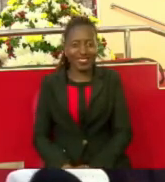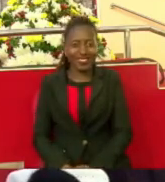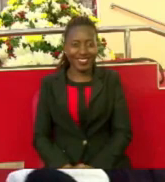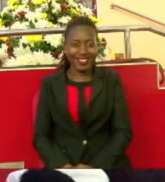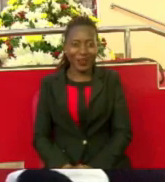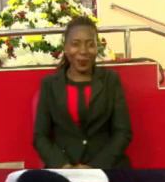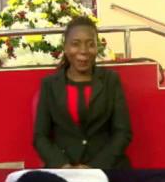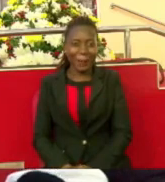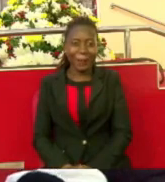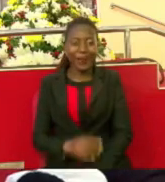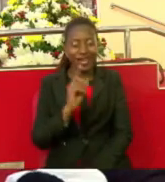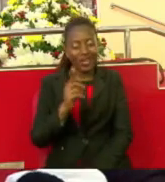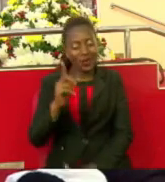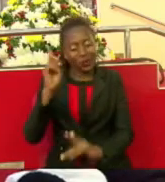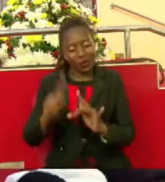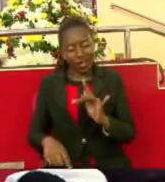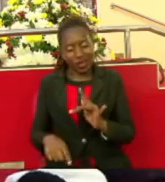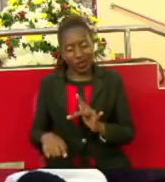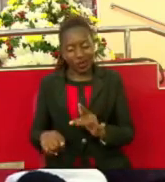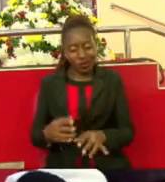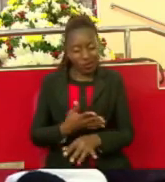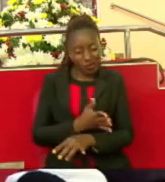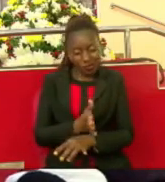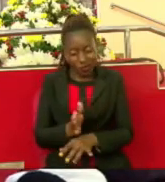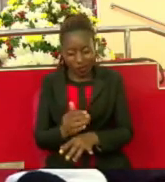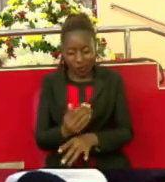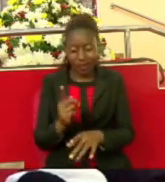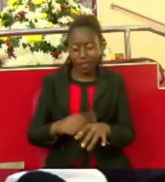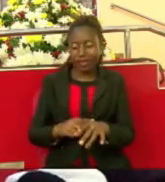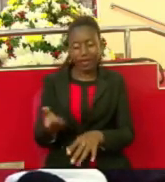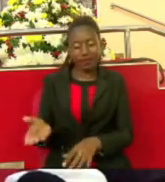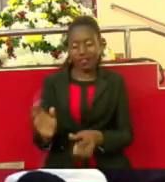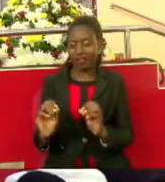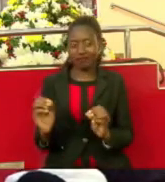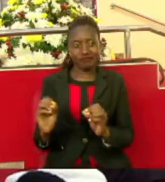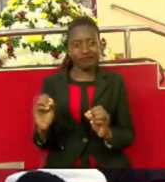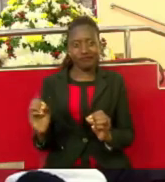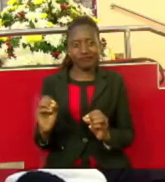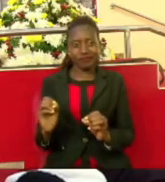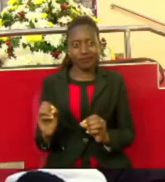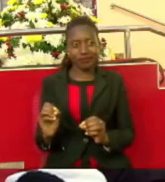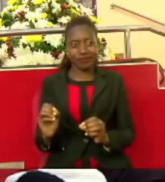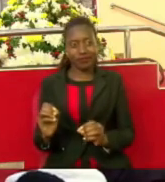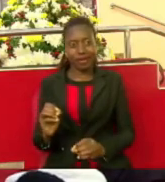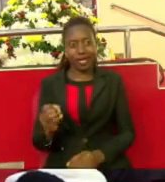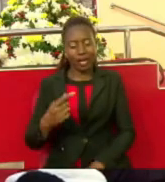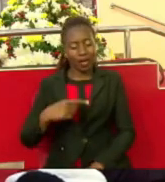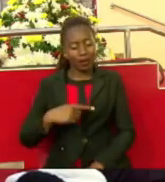That you cannot dilly-dally around there. And sometimes, the visitors are the ones who would get the best